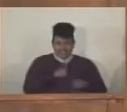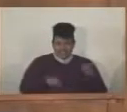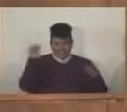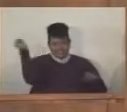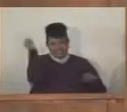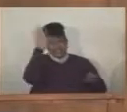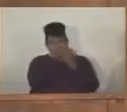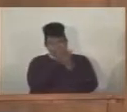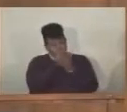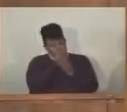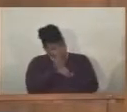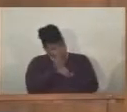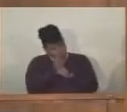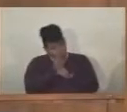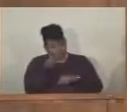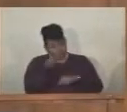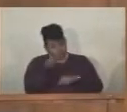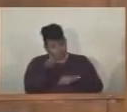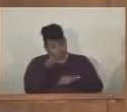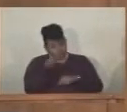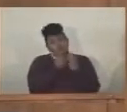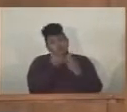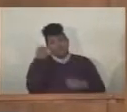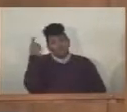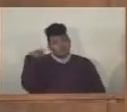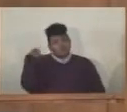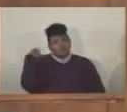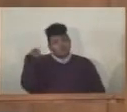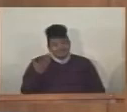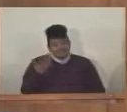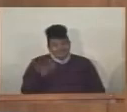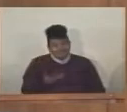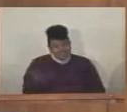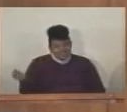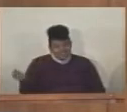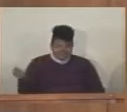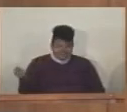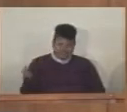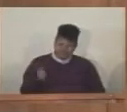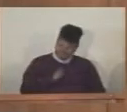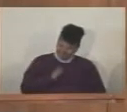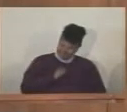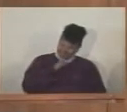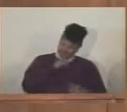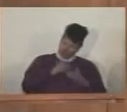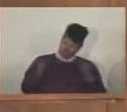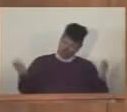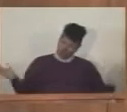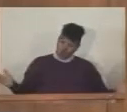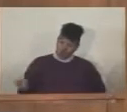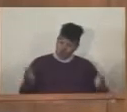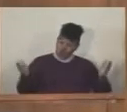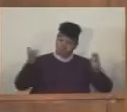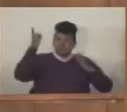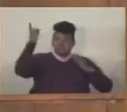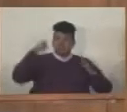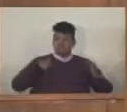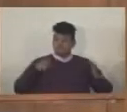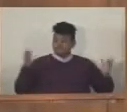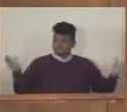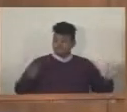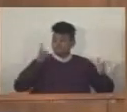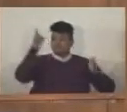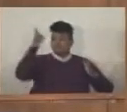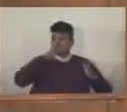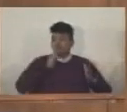they thrive. And it begins with your own family. You see how hard you have to work? Rain or